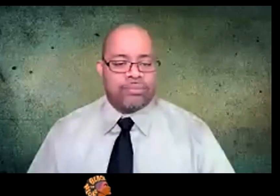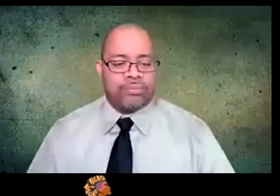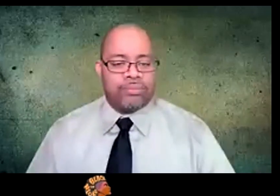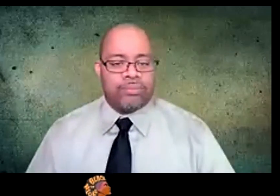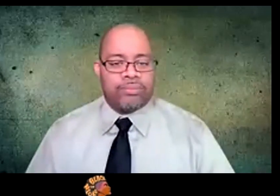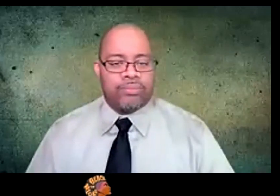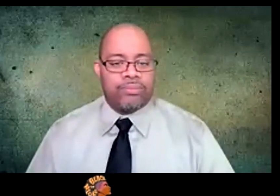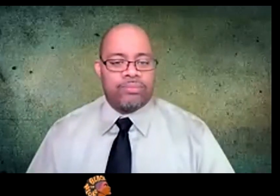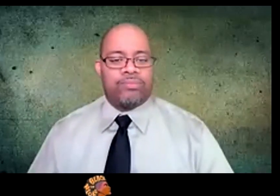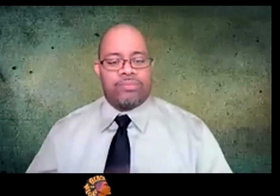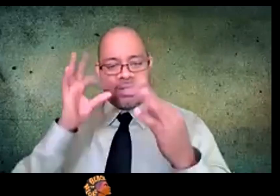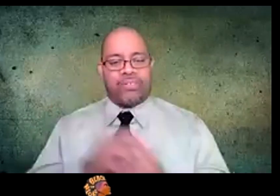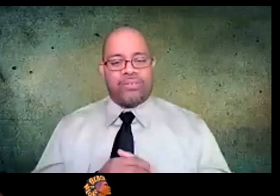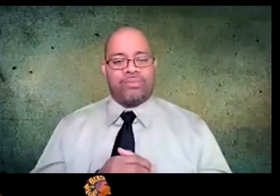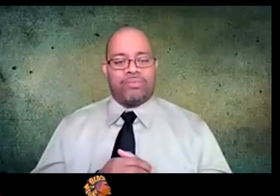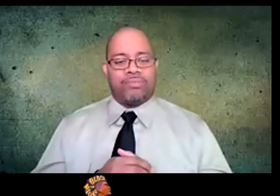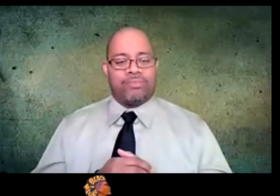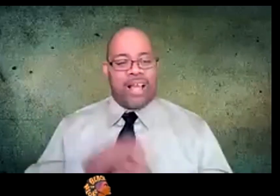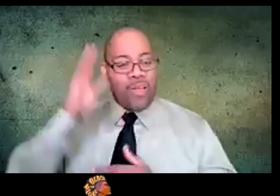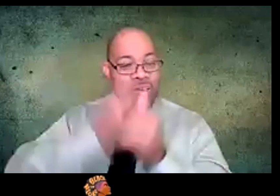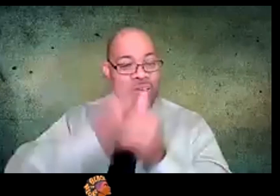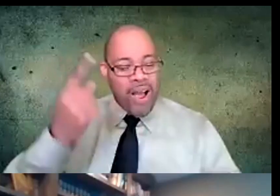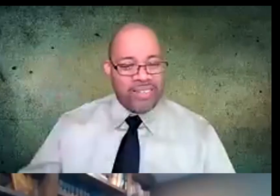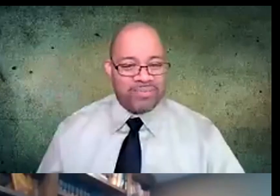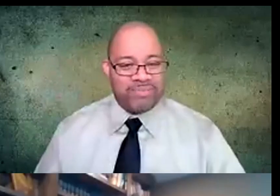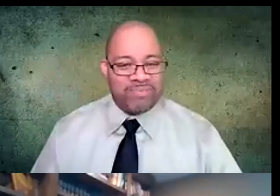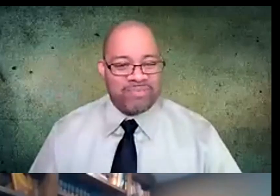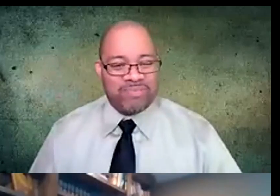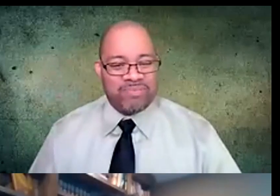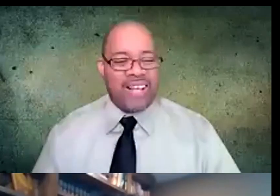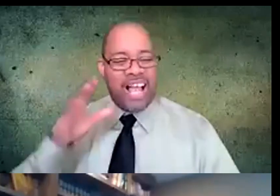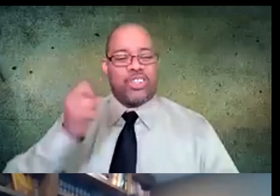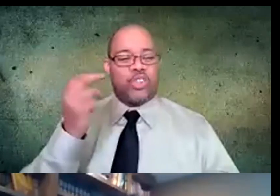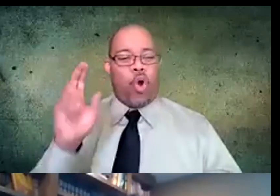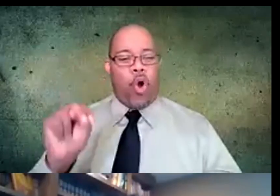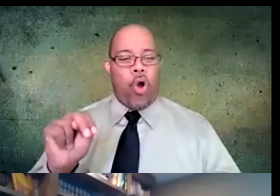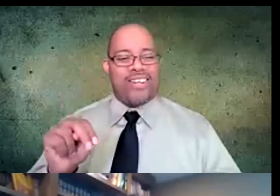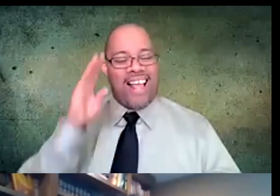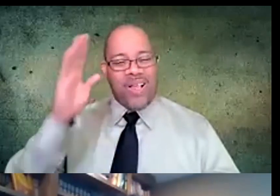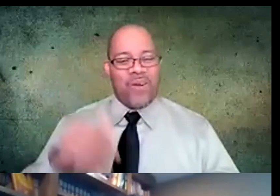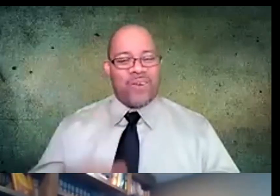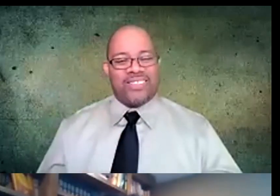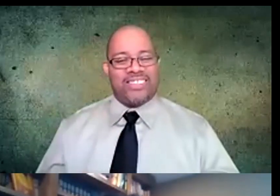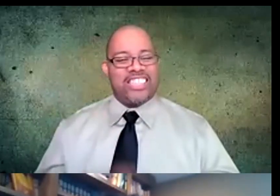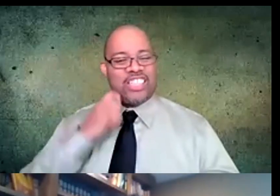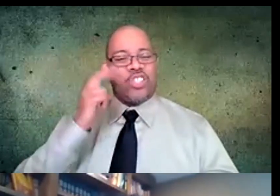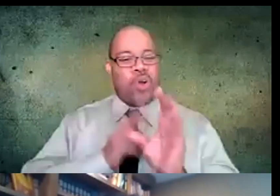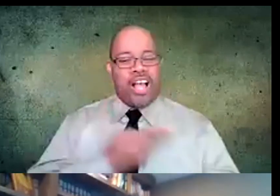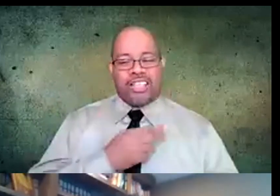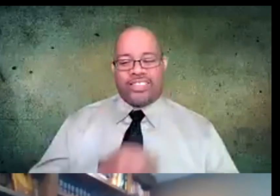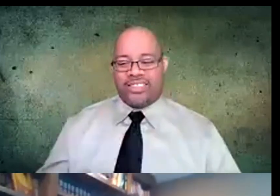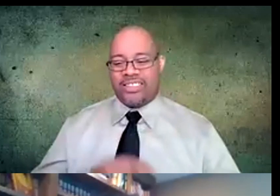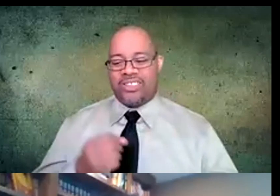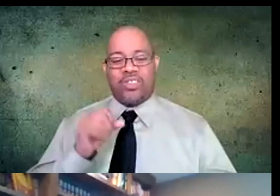Definitely, thank you. So hello everyone. Hi Sean. So we hello. just got Sean who's just joining us. So Sean,